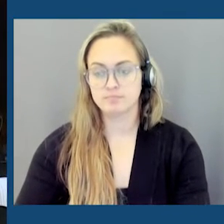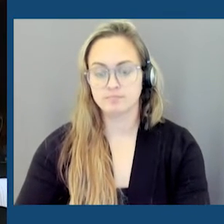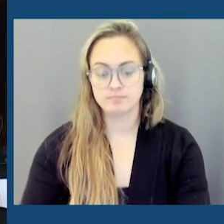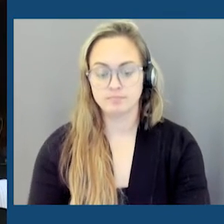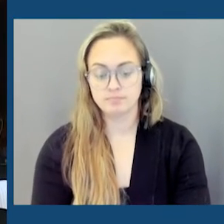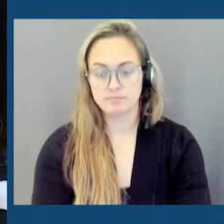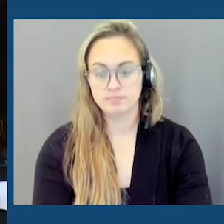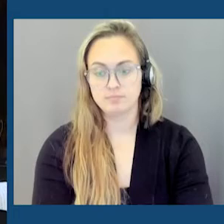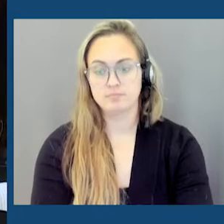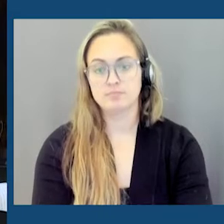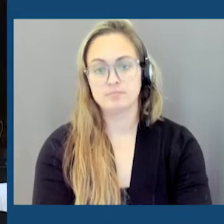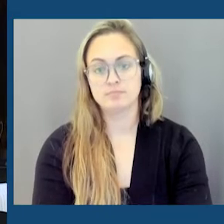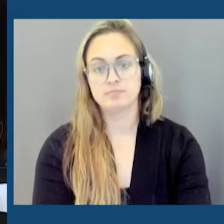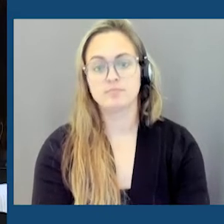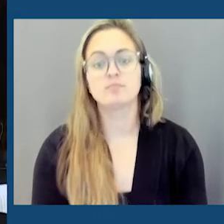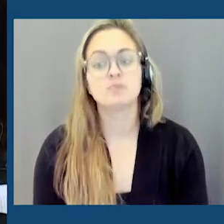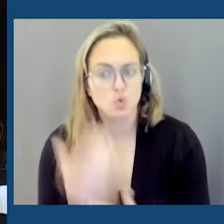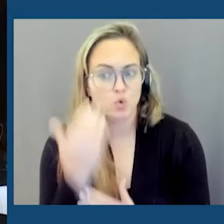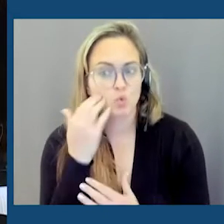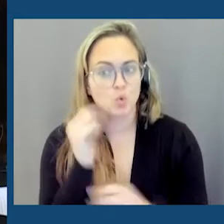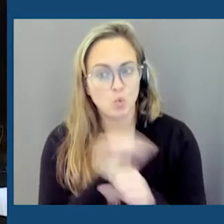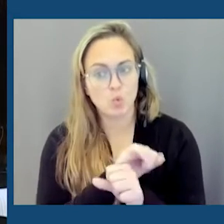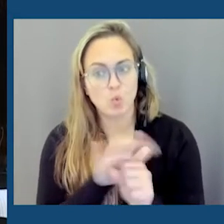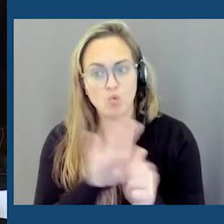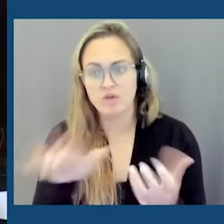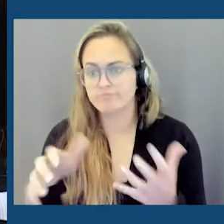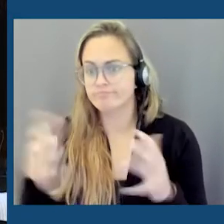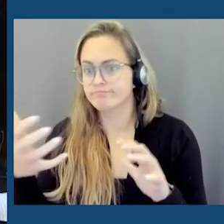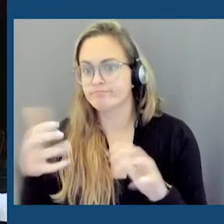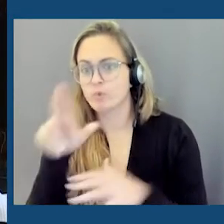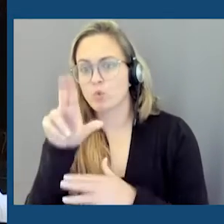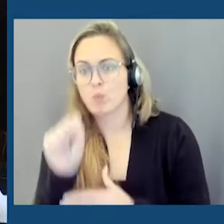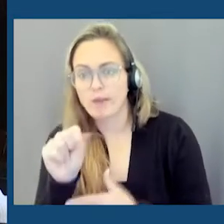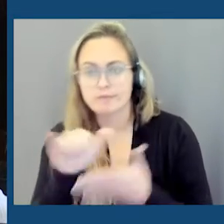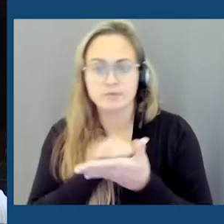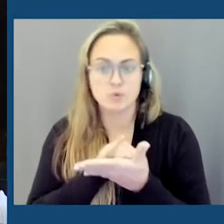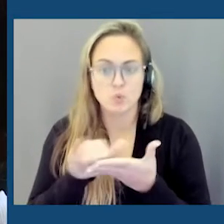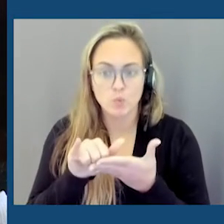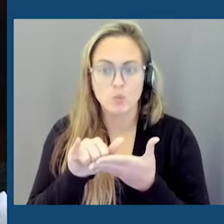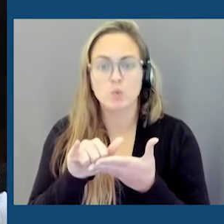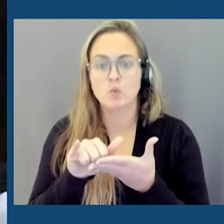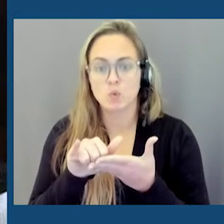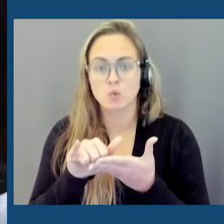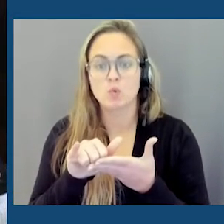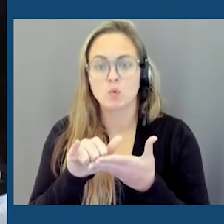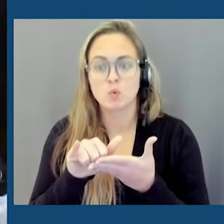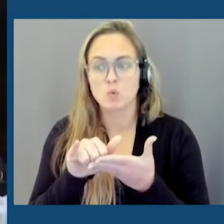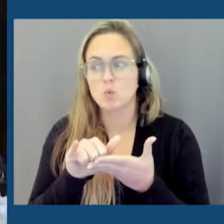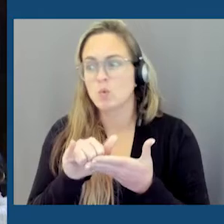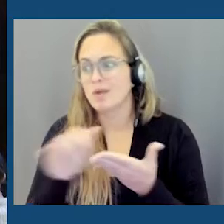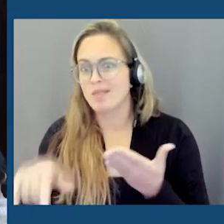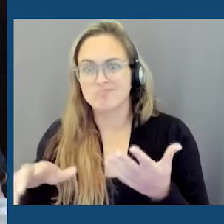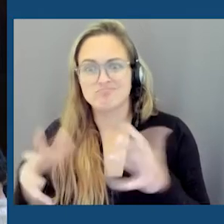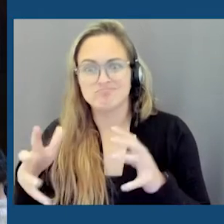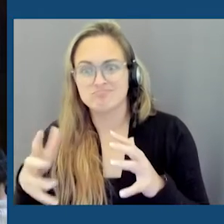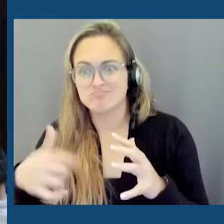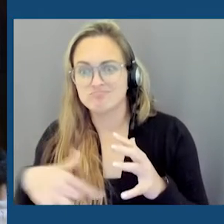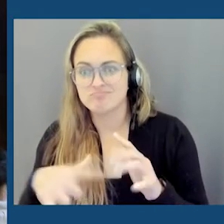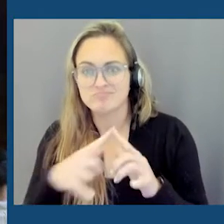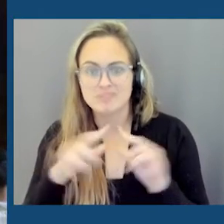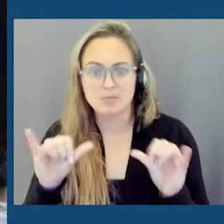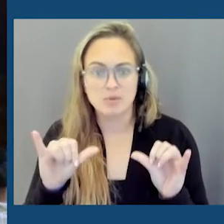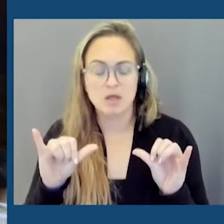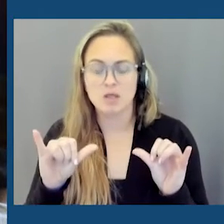know, COVID swept the United States and New York, and then at the same time, we have lethal and